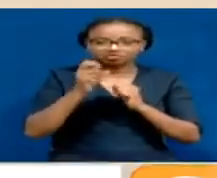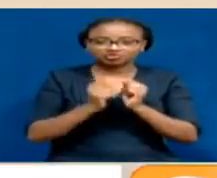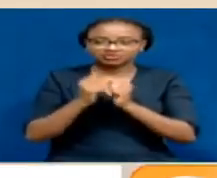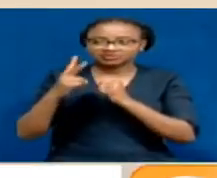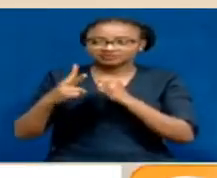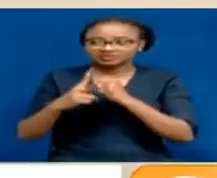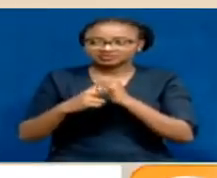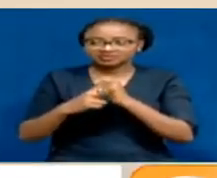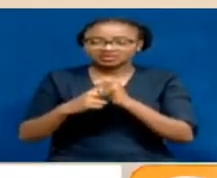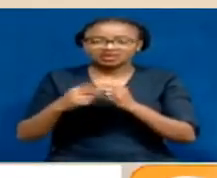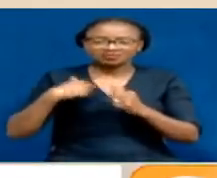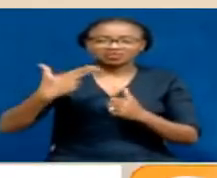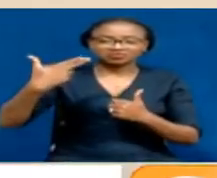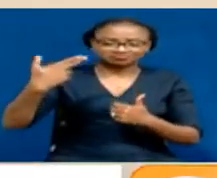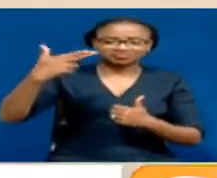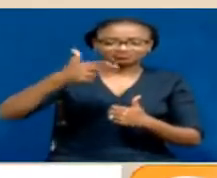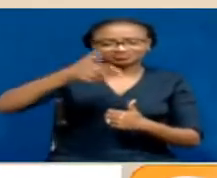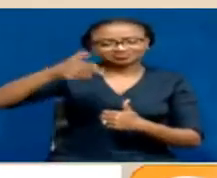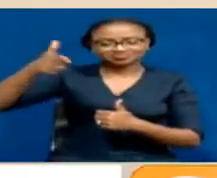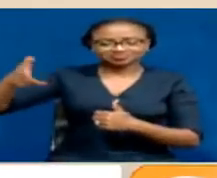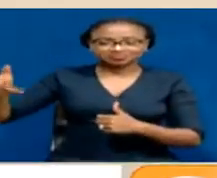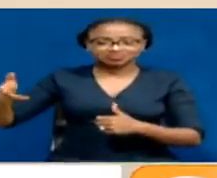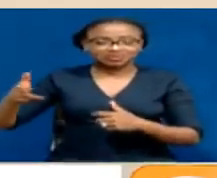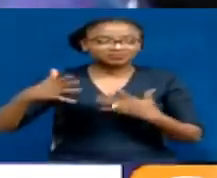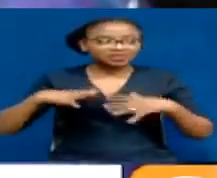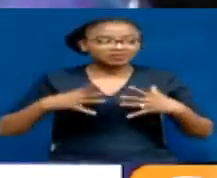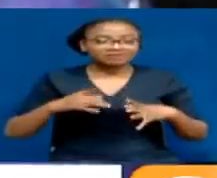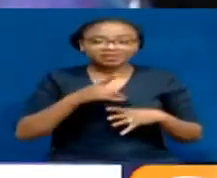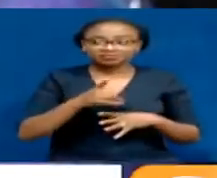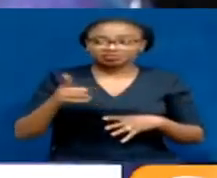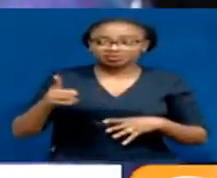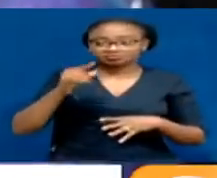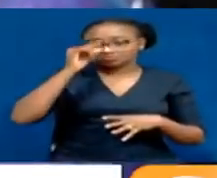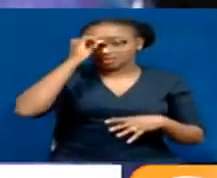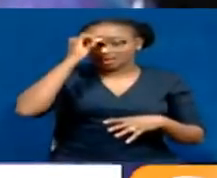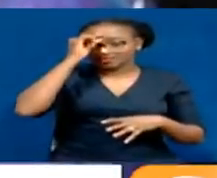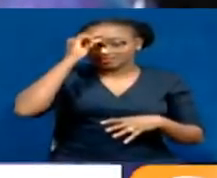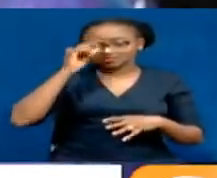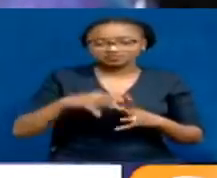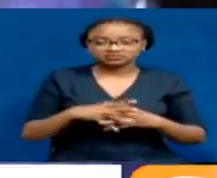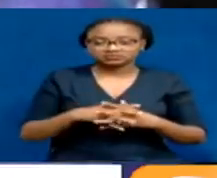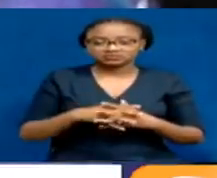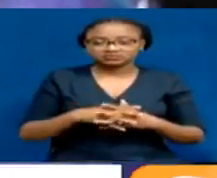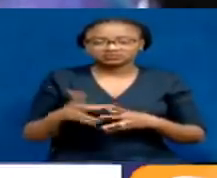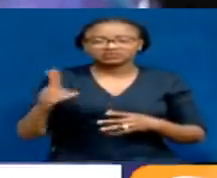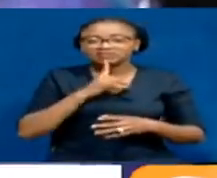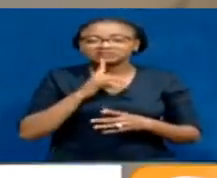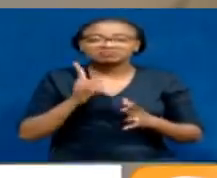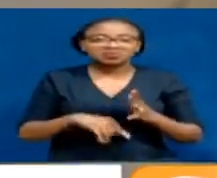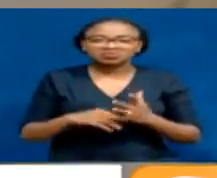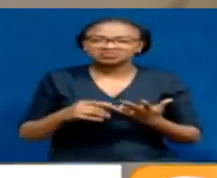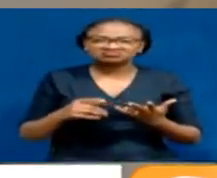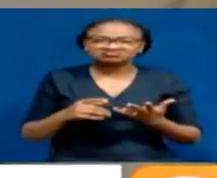By people who the government has said for 4 years that it doesn't know